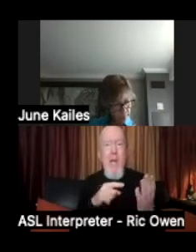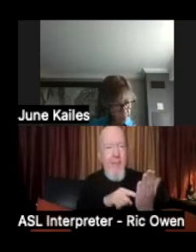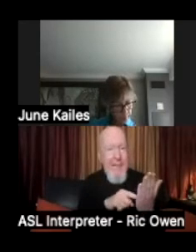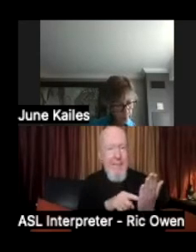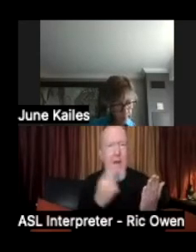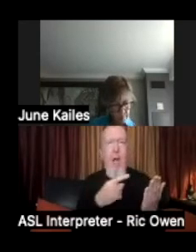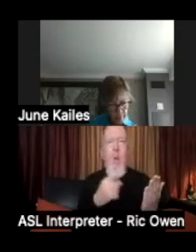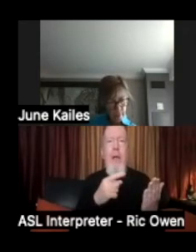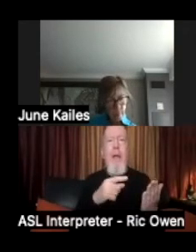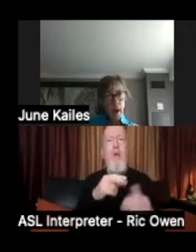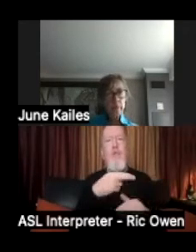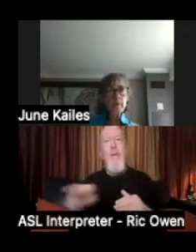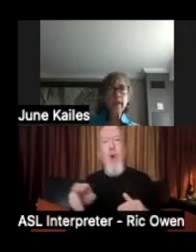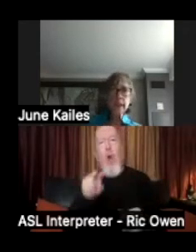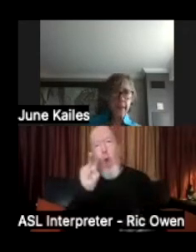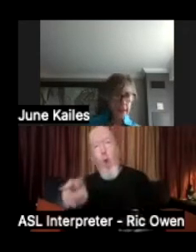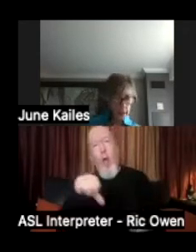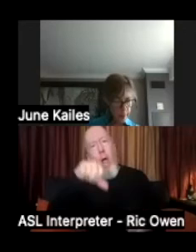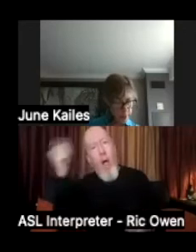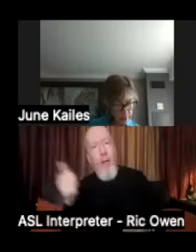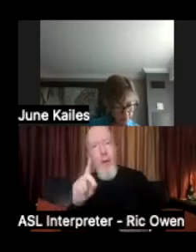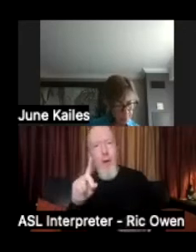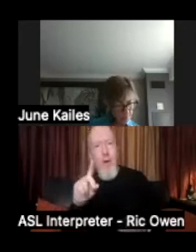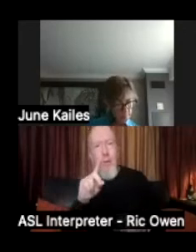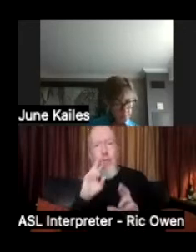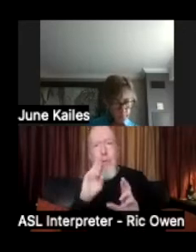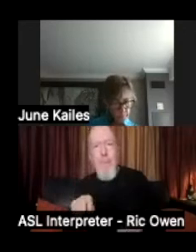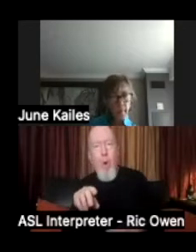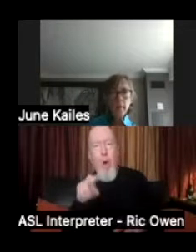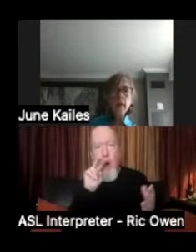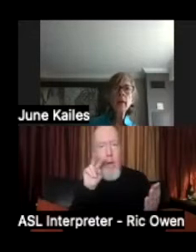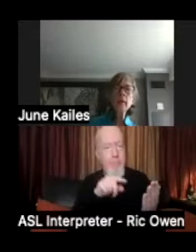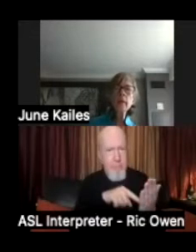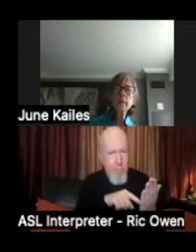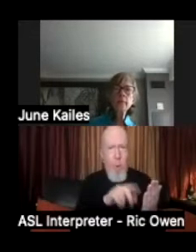documents. And the problem is, next slide,